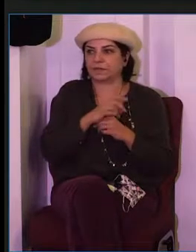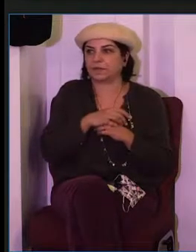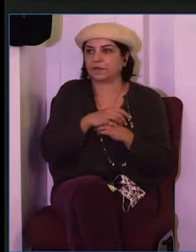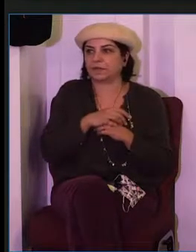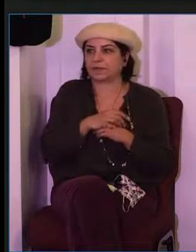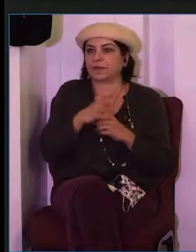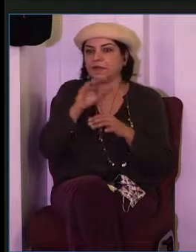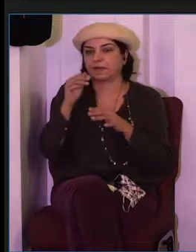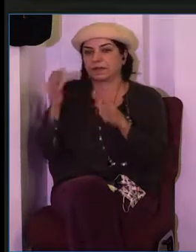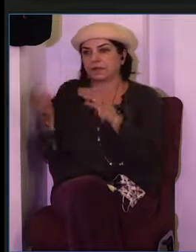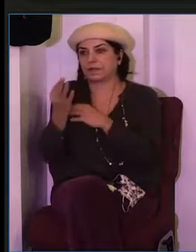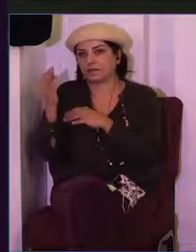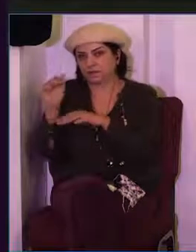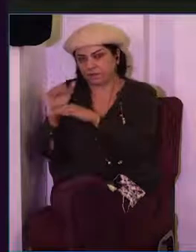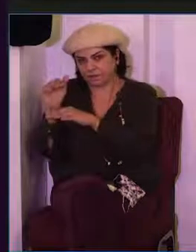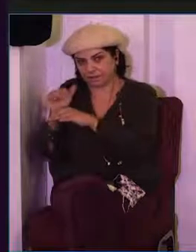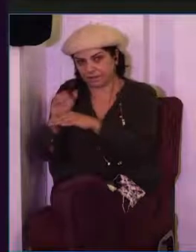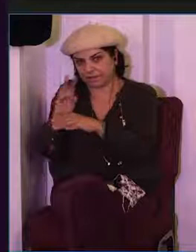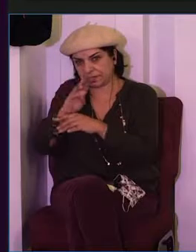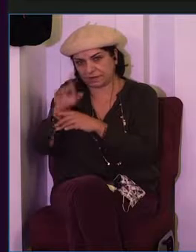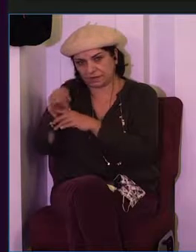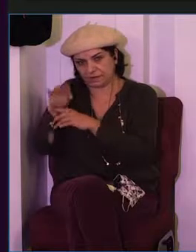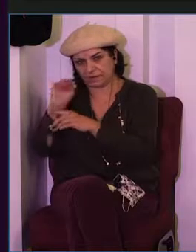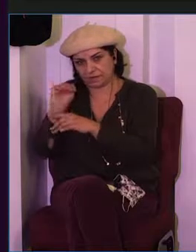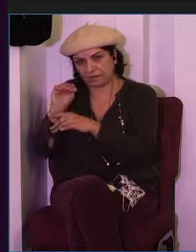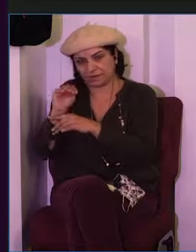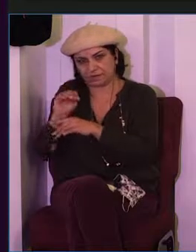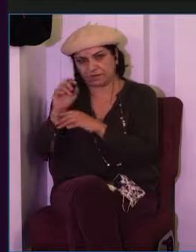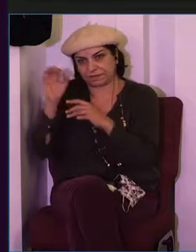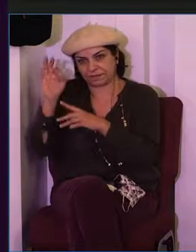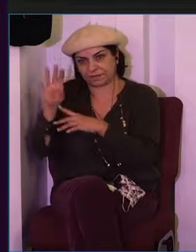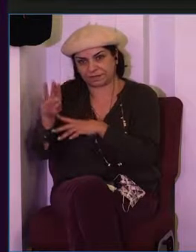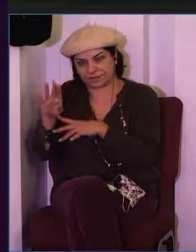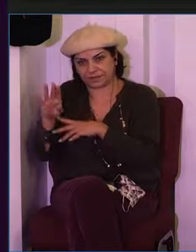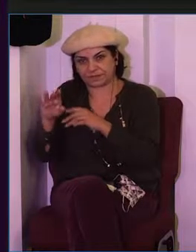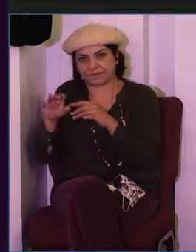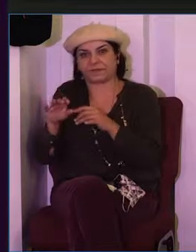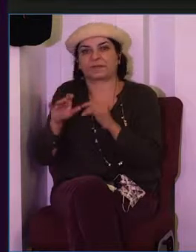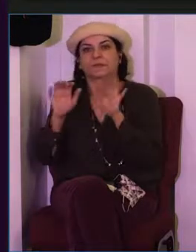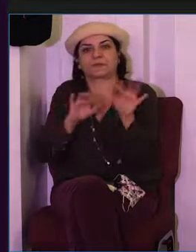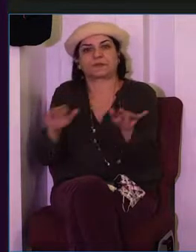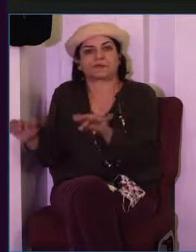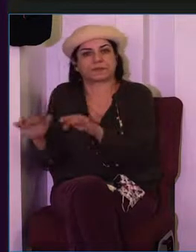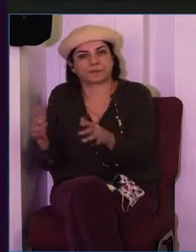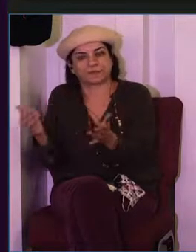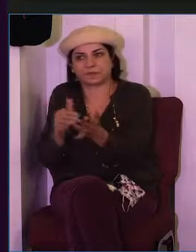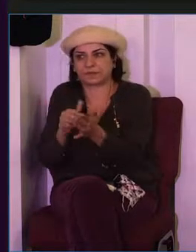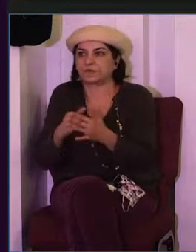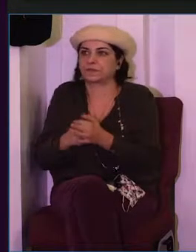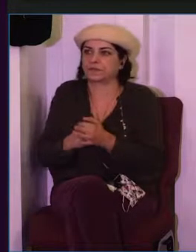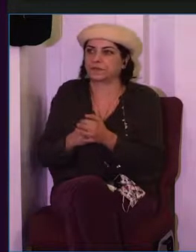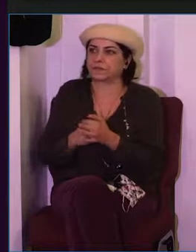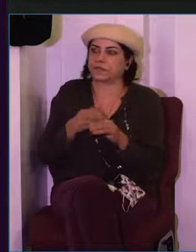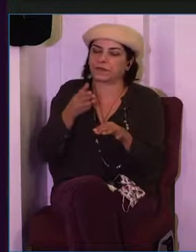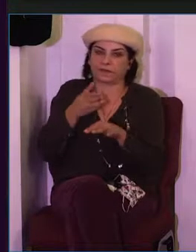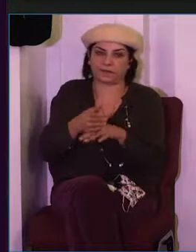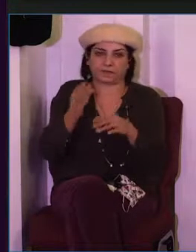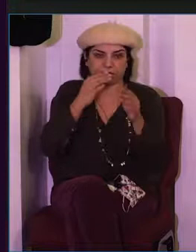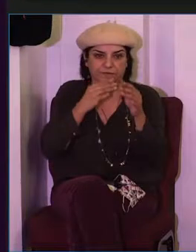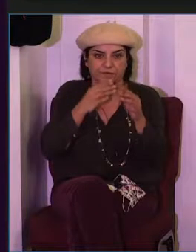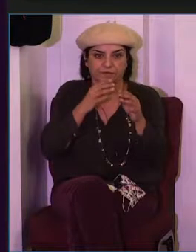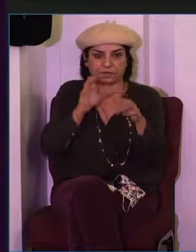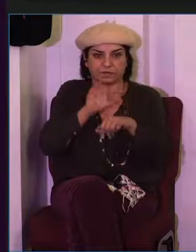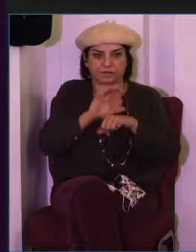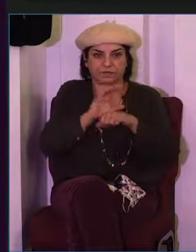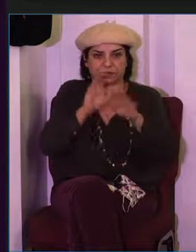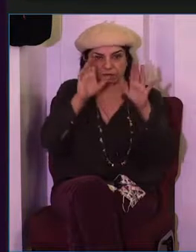Facebook. And don't forget, we always have our time of hospitality after worship on Sunday at the link. But